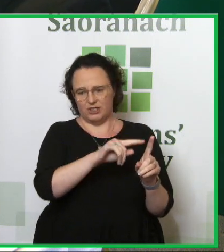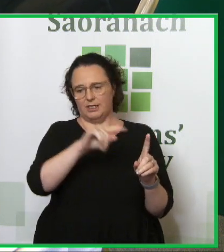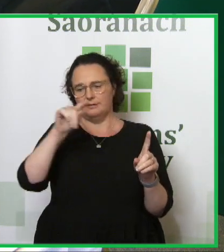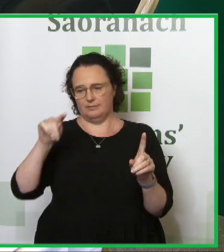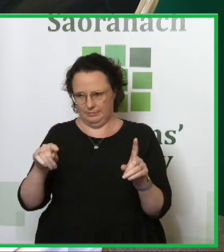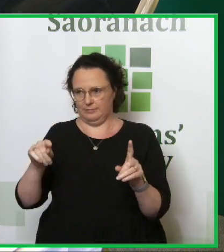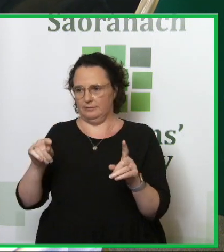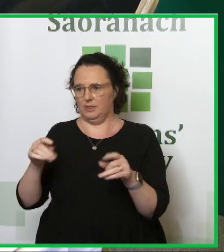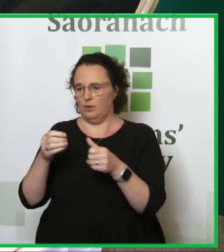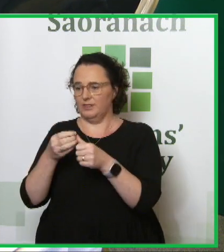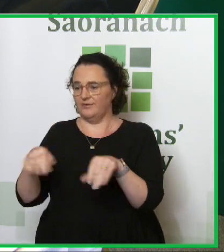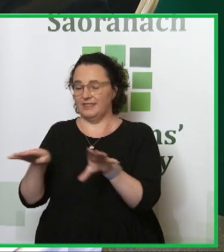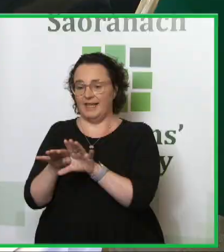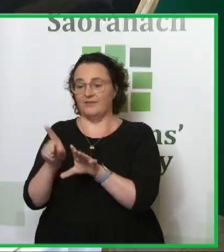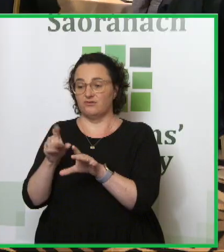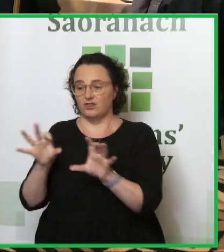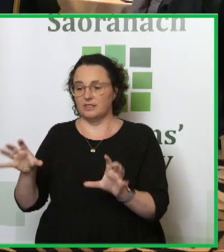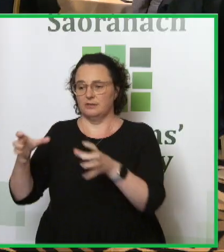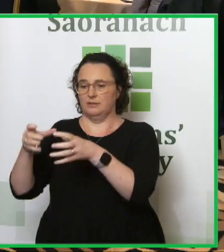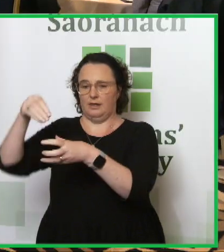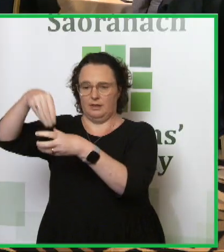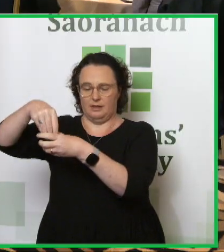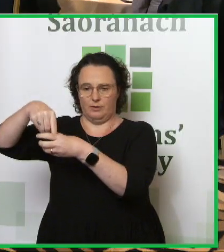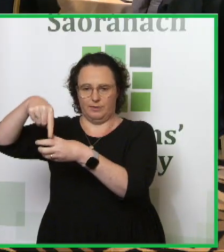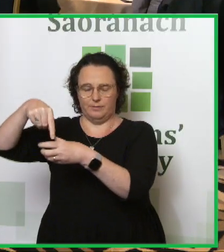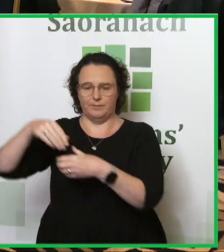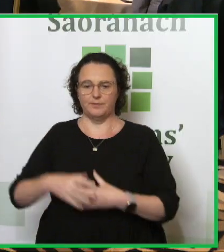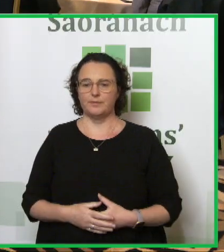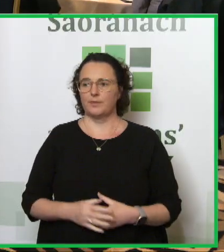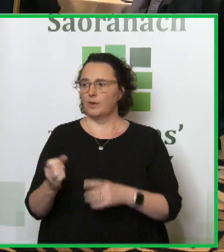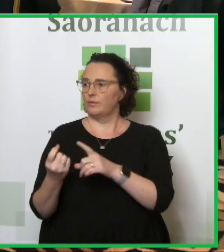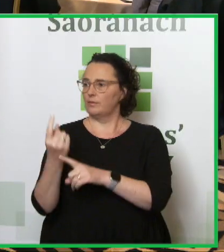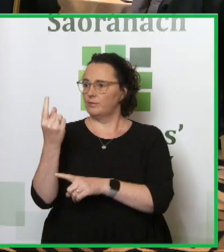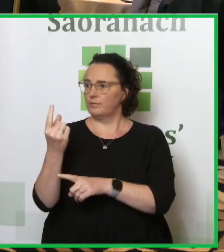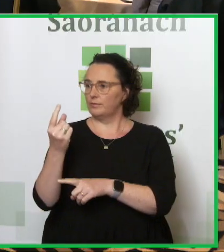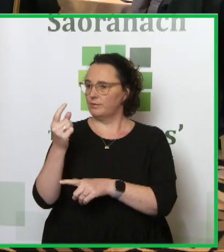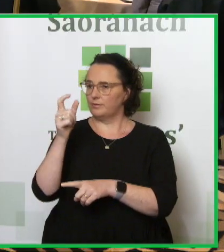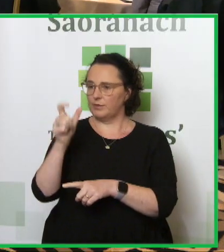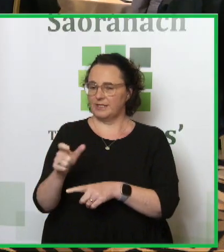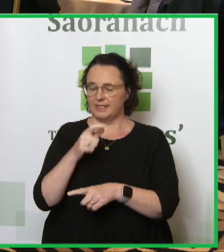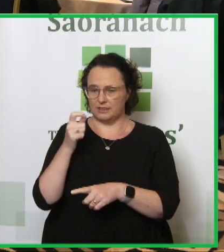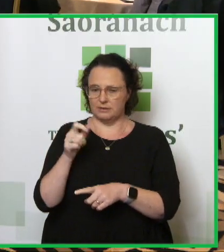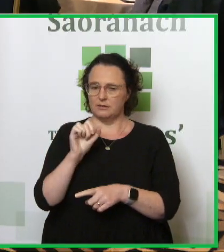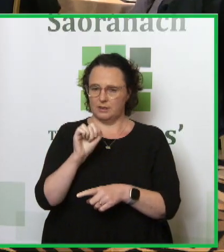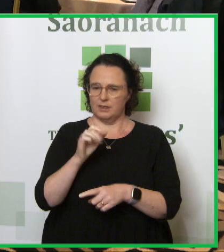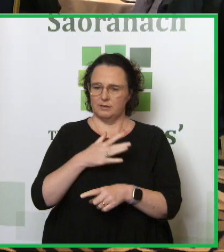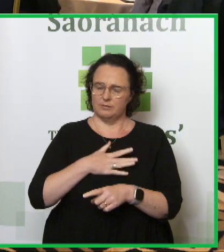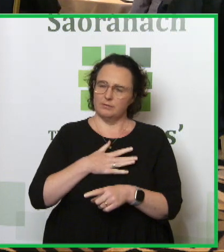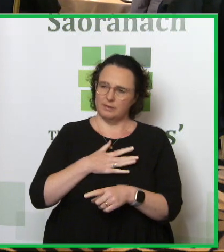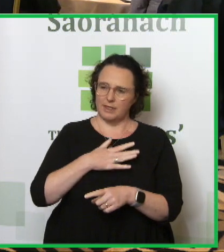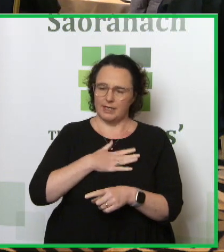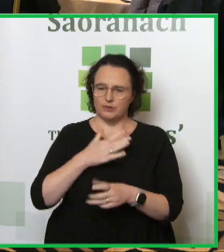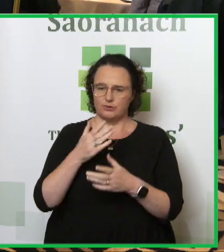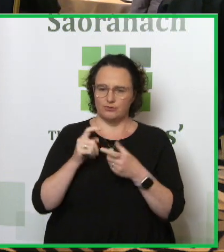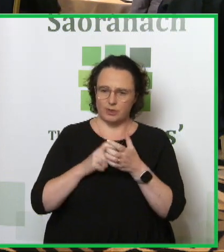table 13, and then I'll try to come back to Jack. I'd just like to recommend, for the purposes of thoroughness and completeness, and